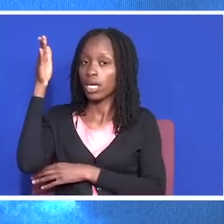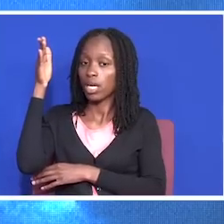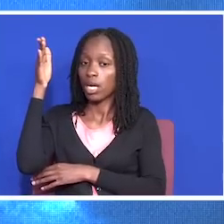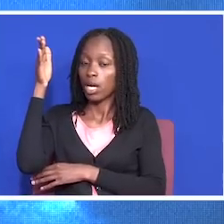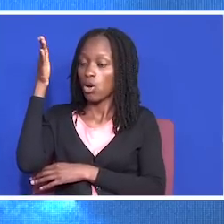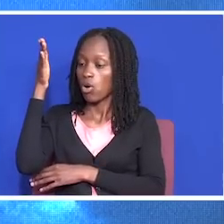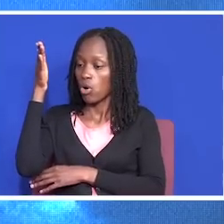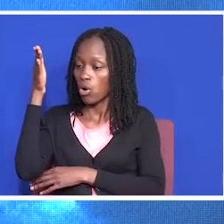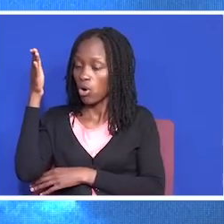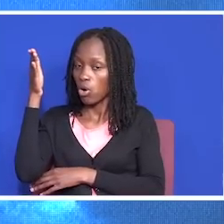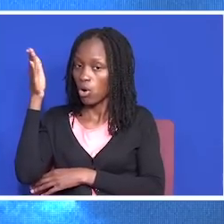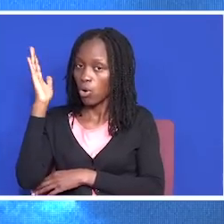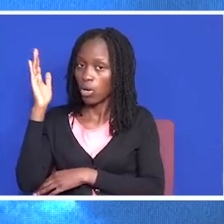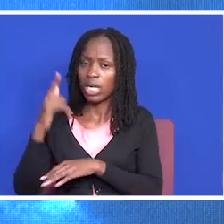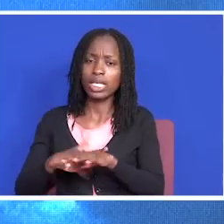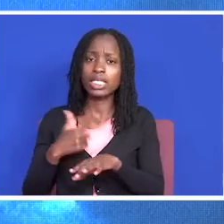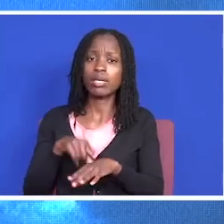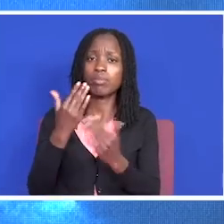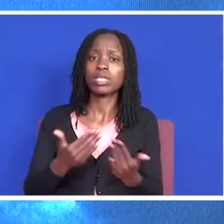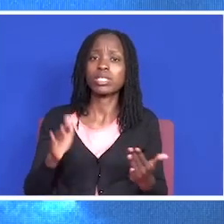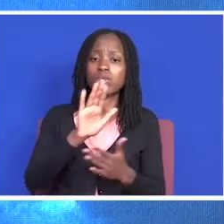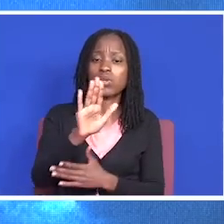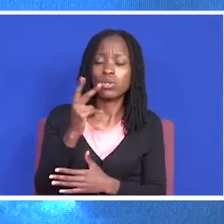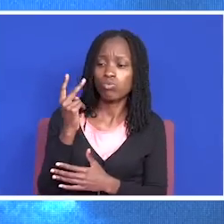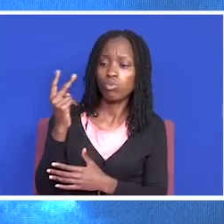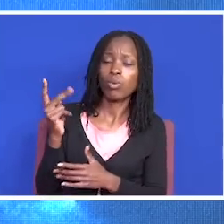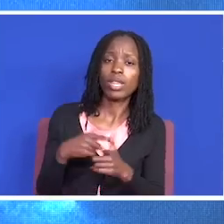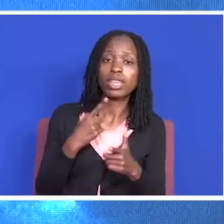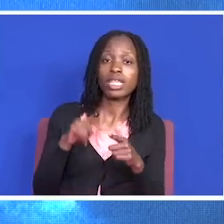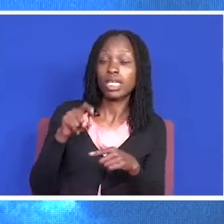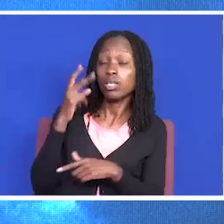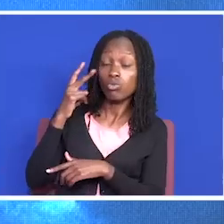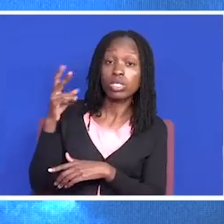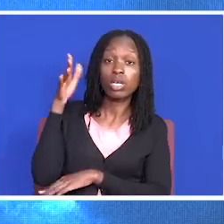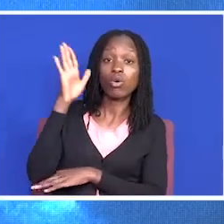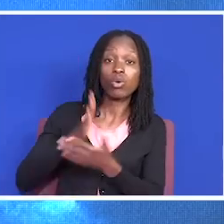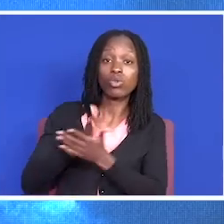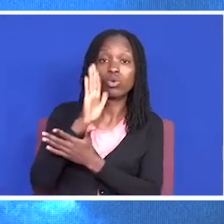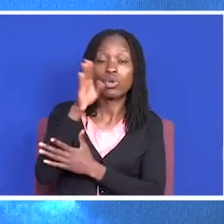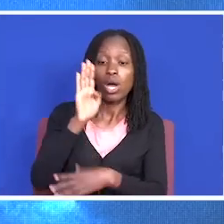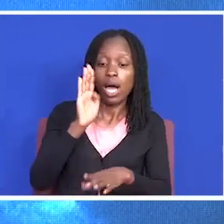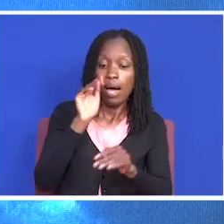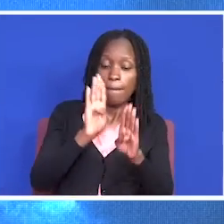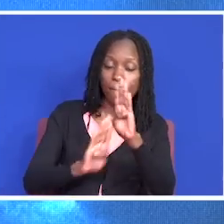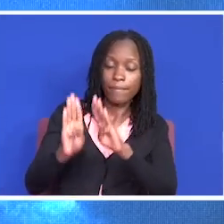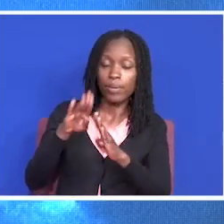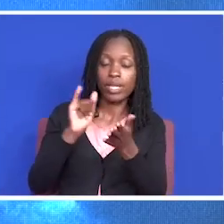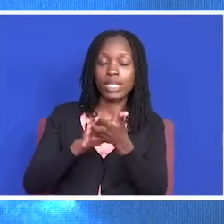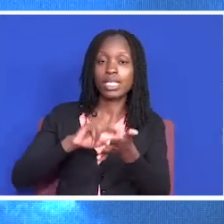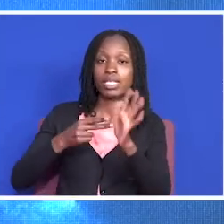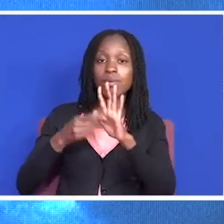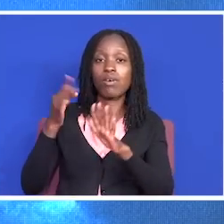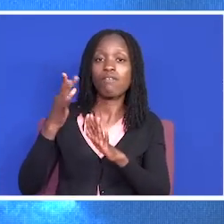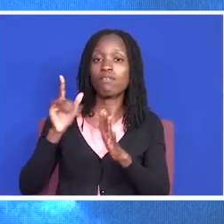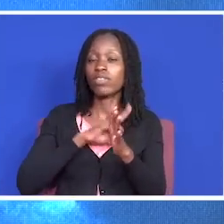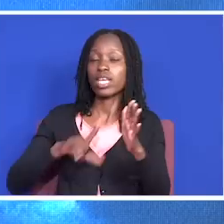other words, when children look at you, they see God. That's the meaning, our Father who art in